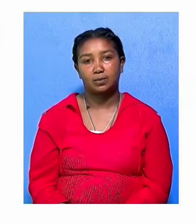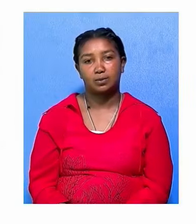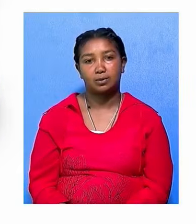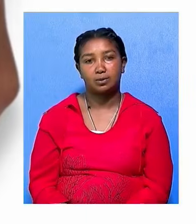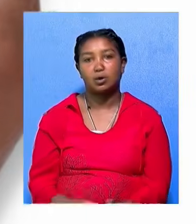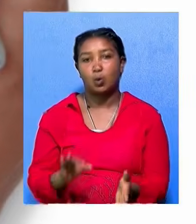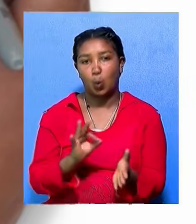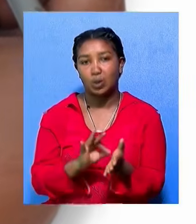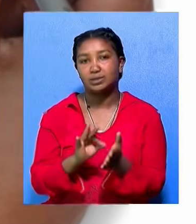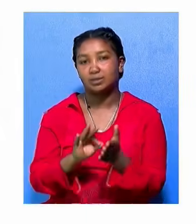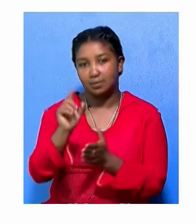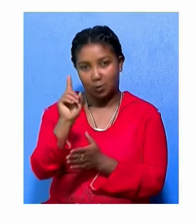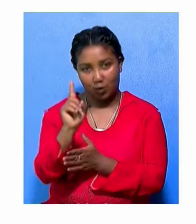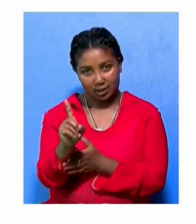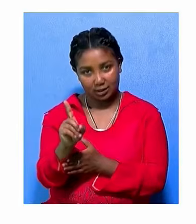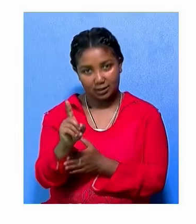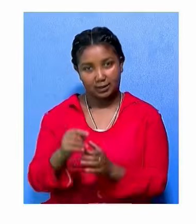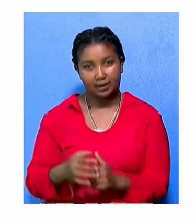Question number 1.